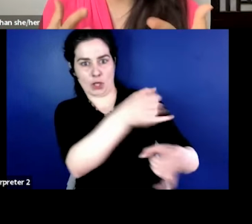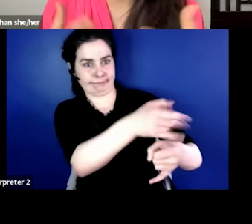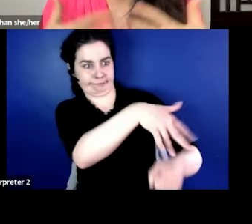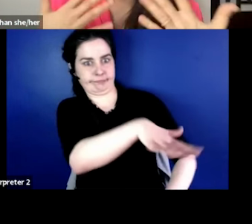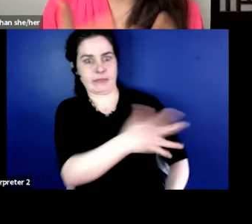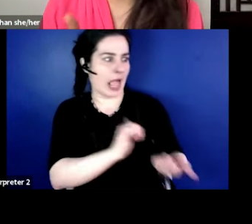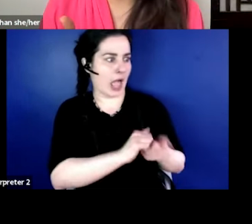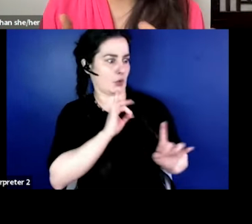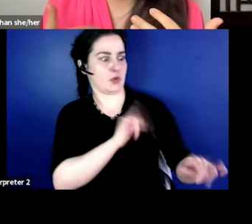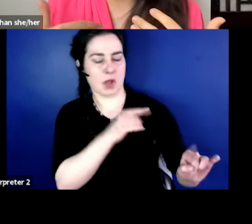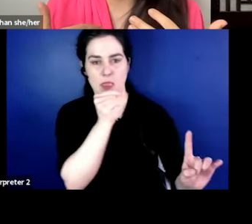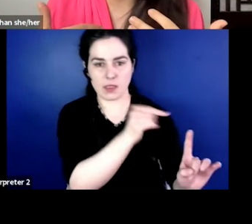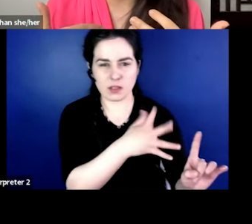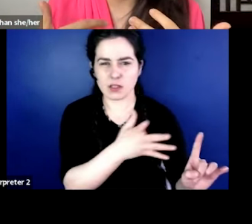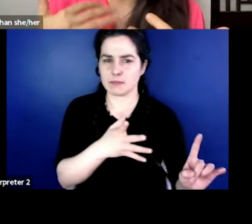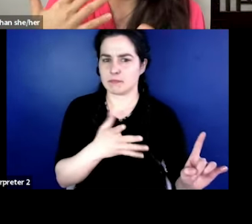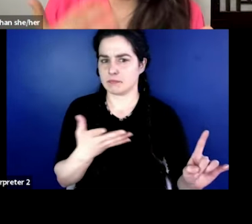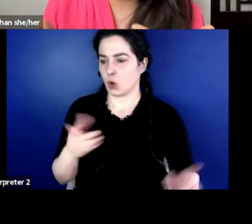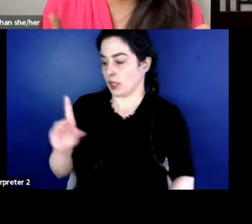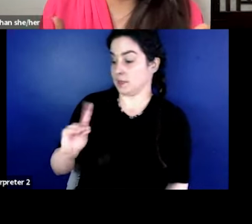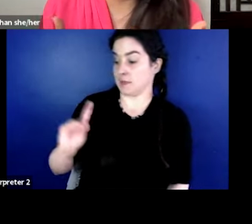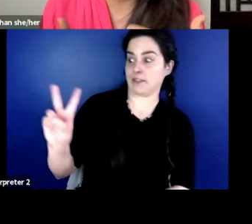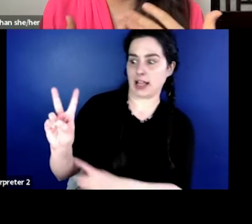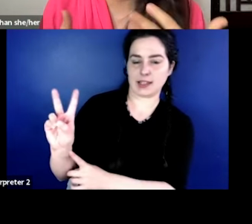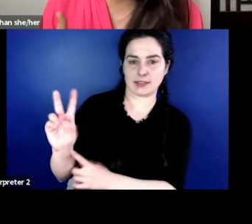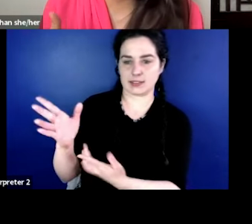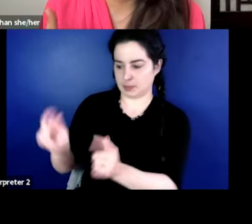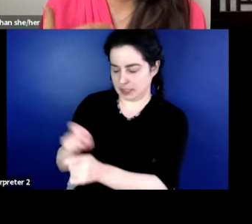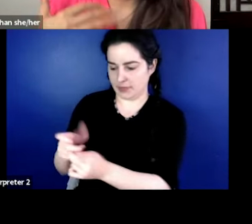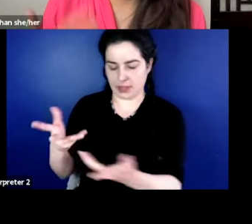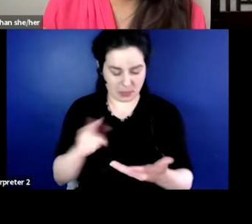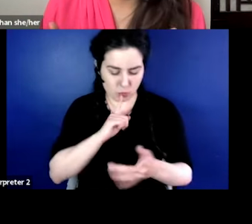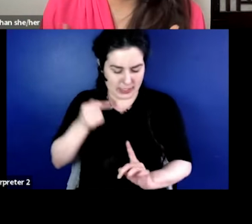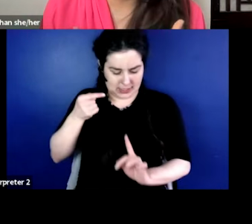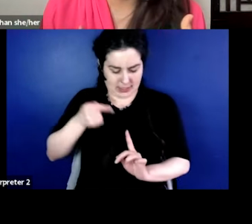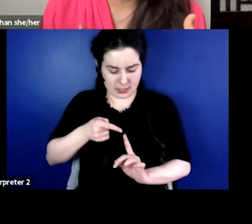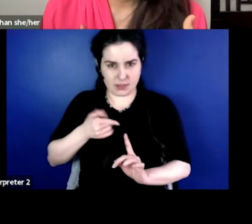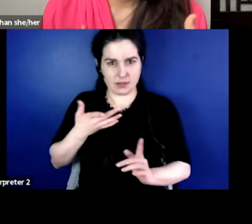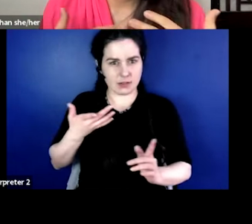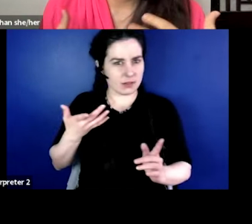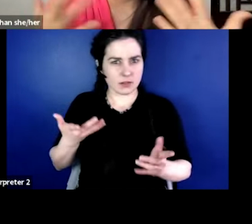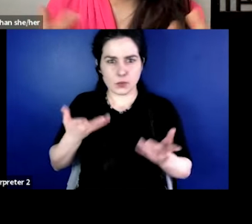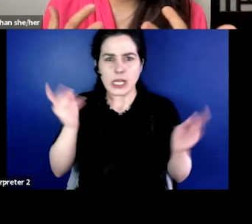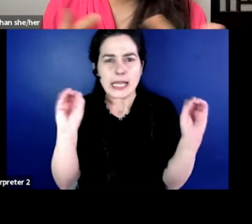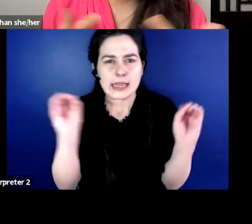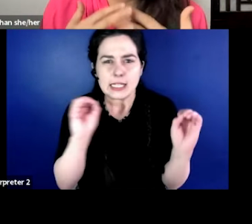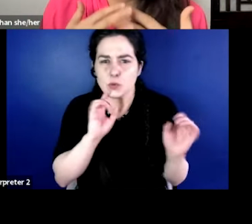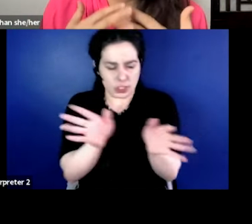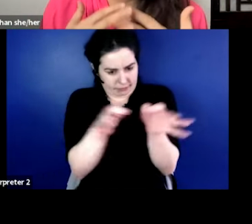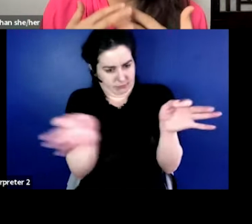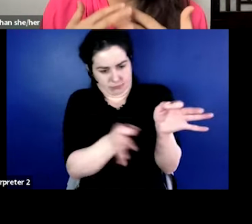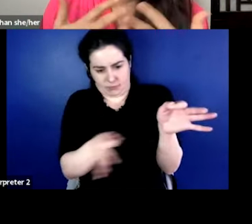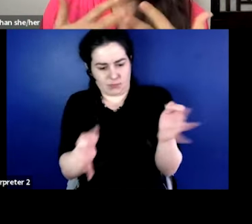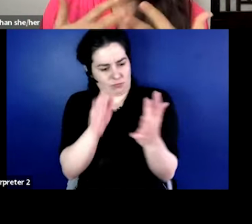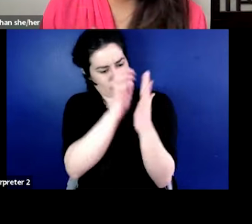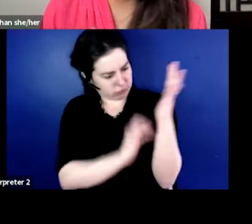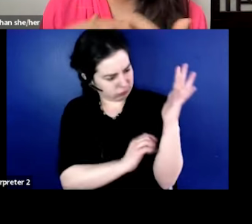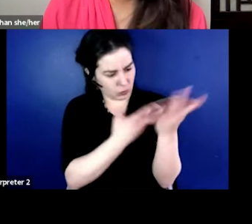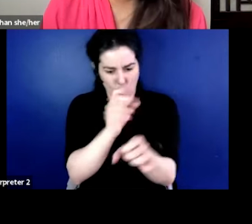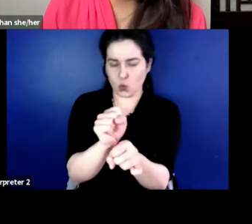really didn't see something that was community centered, that was looking at the literature, looking at the work. And we brought together two